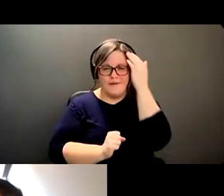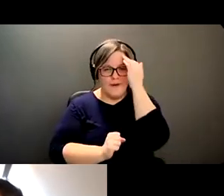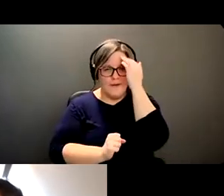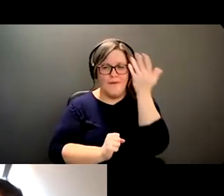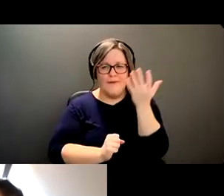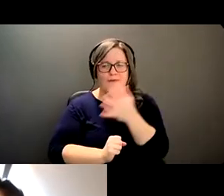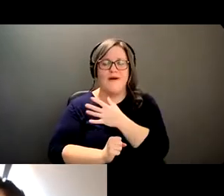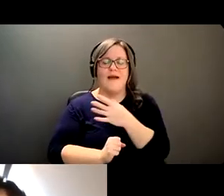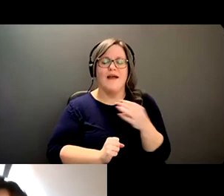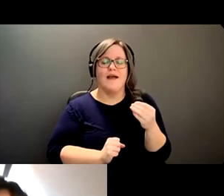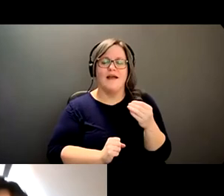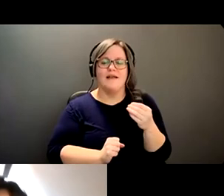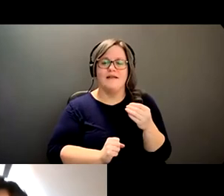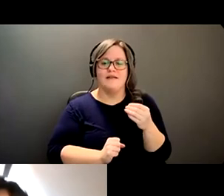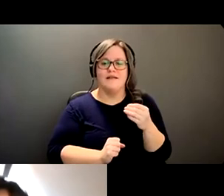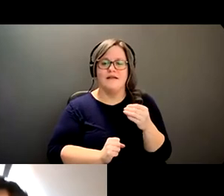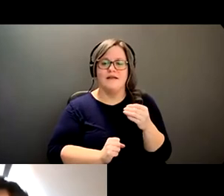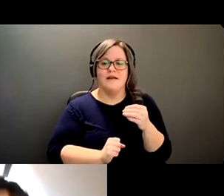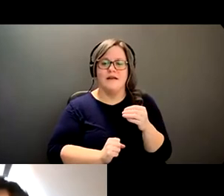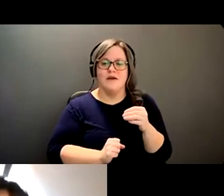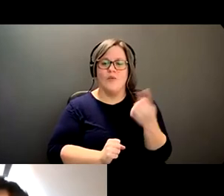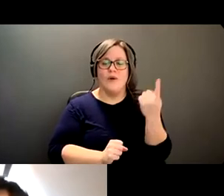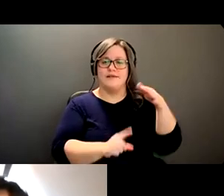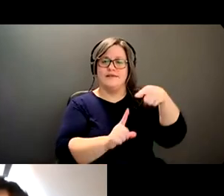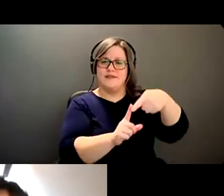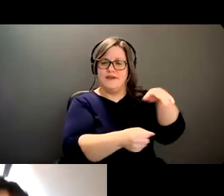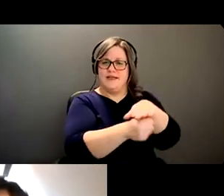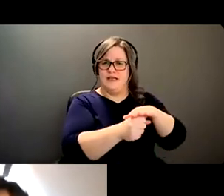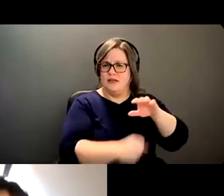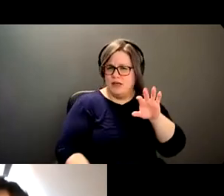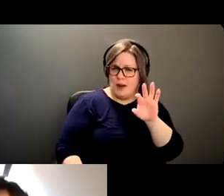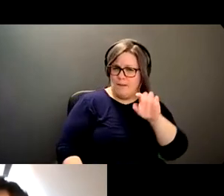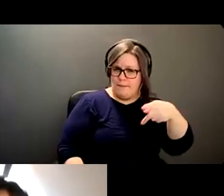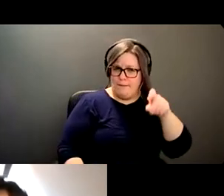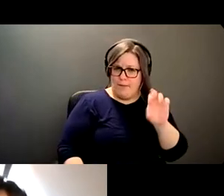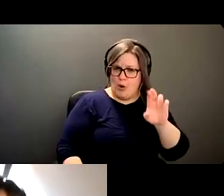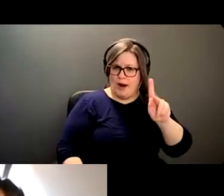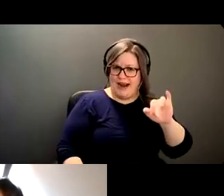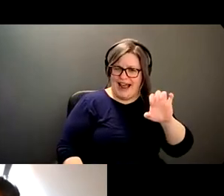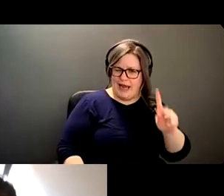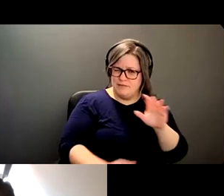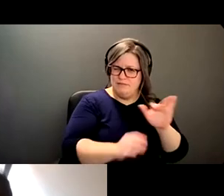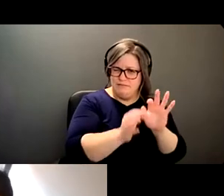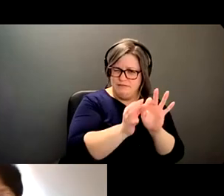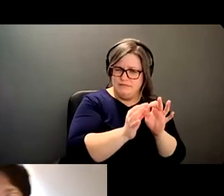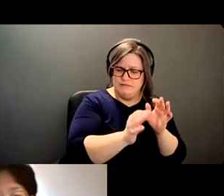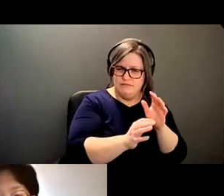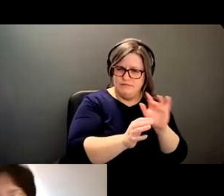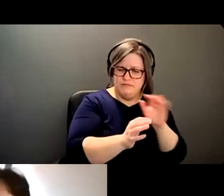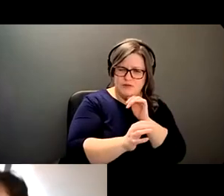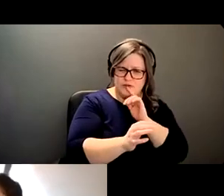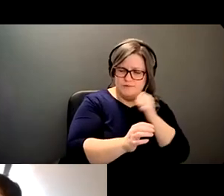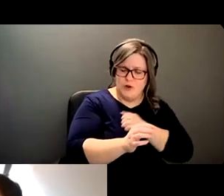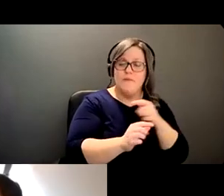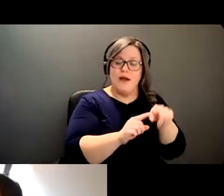out in for kayak, because there's only two galleries and want to, you know, have as much